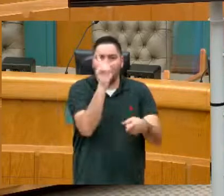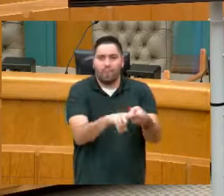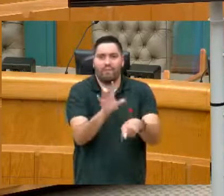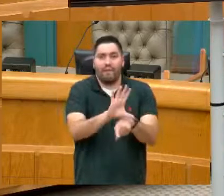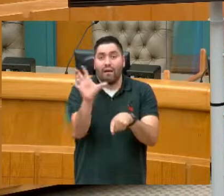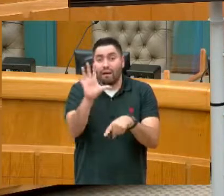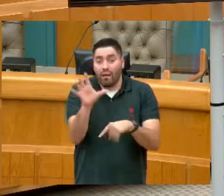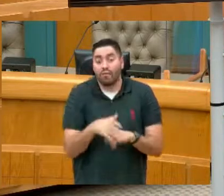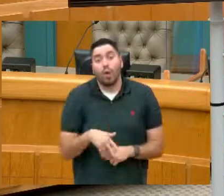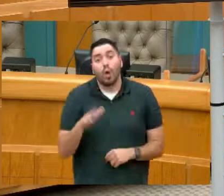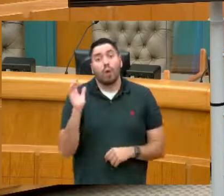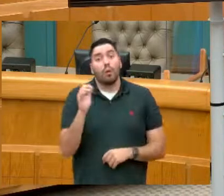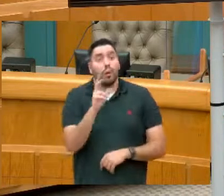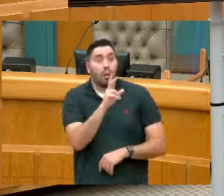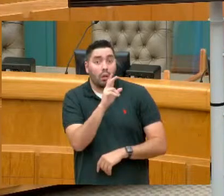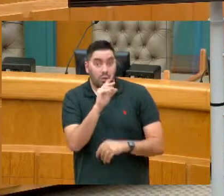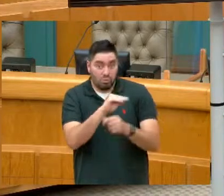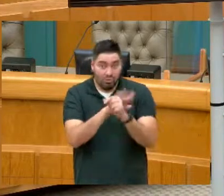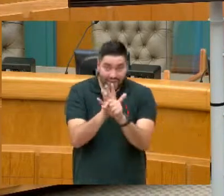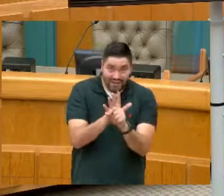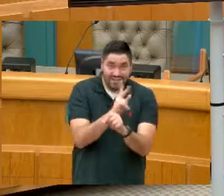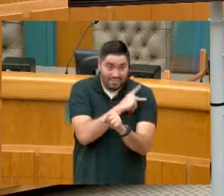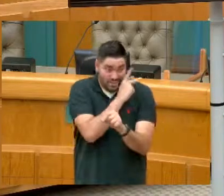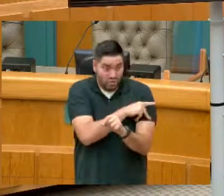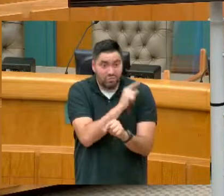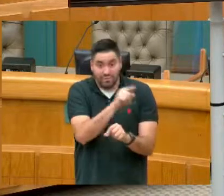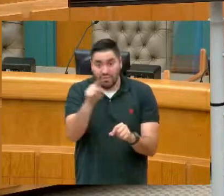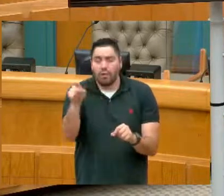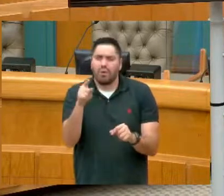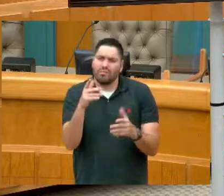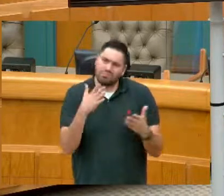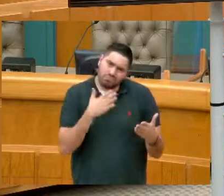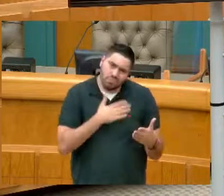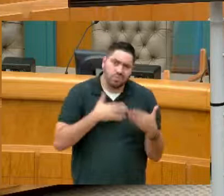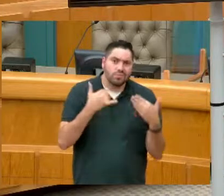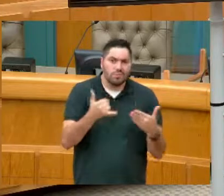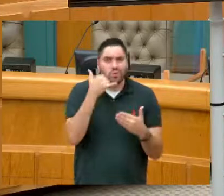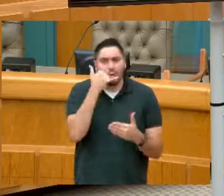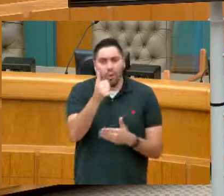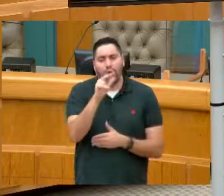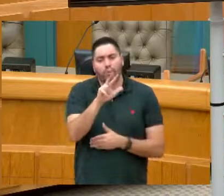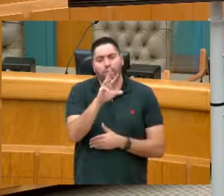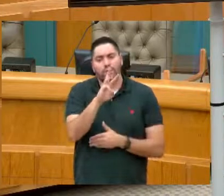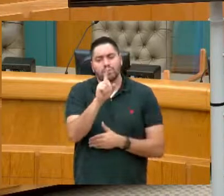361-826-1303 to get registered. The cost is $10 cash at the drive-thru.